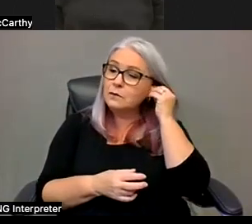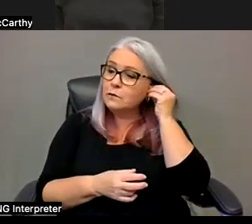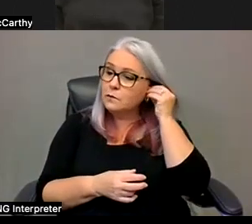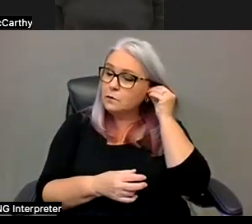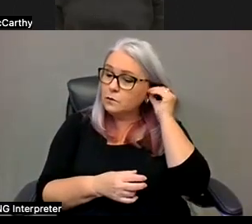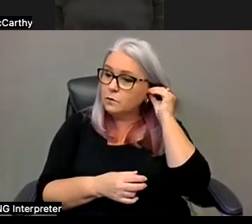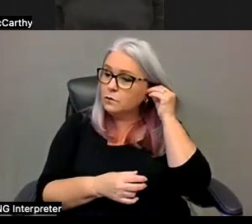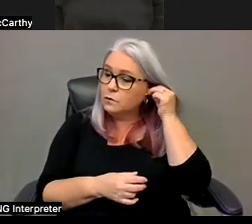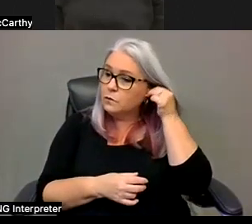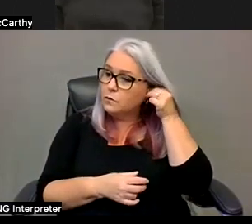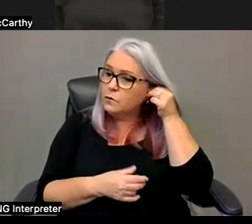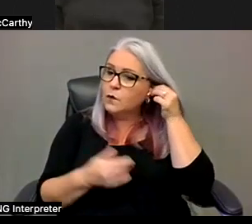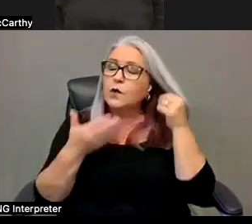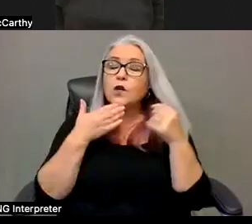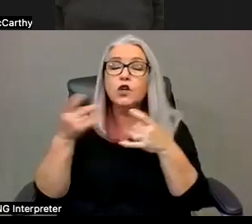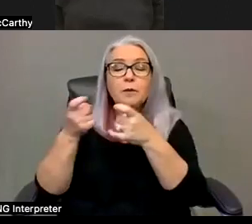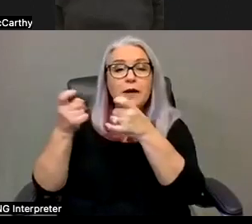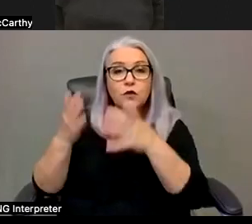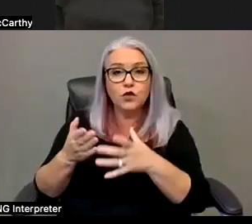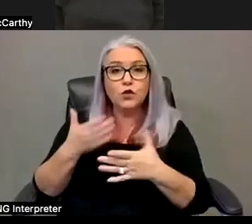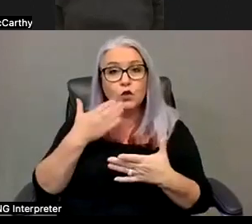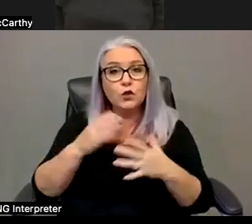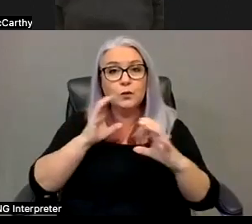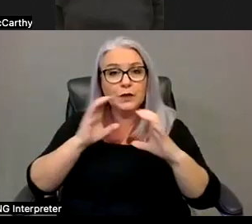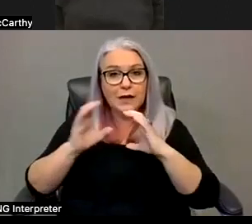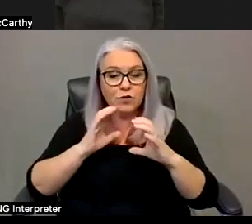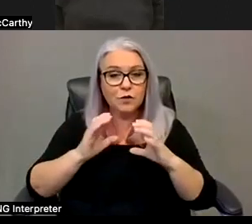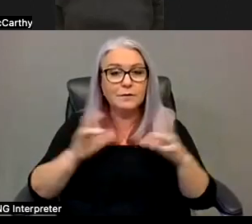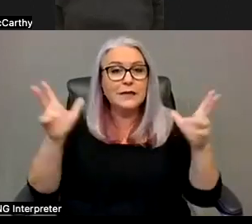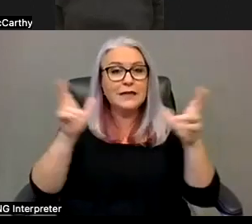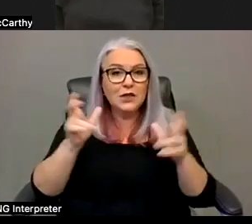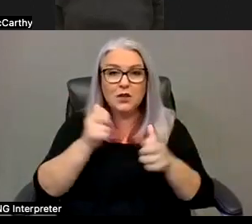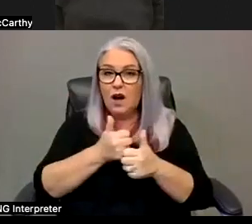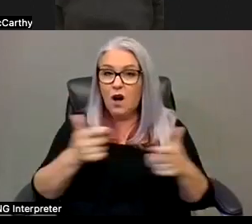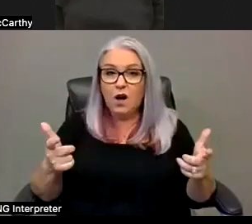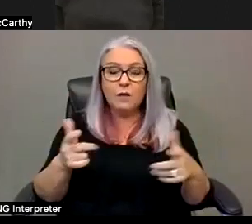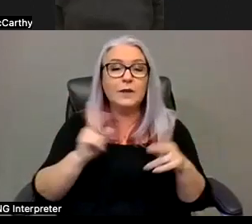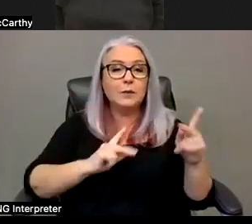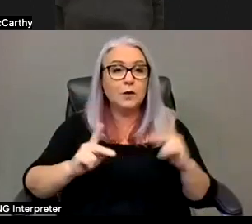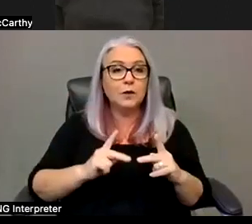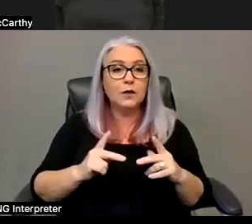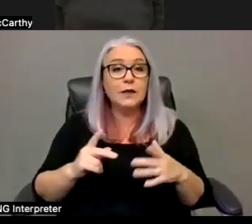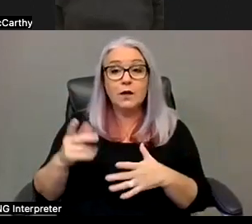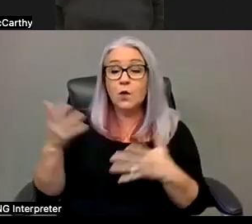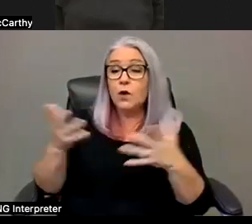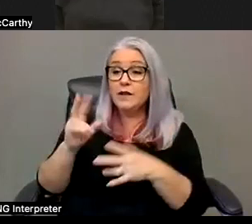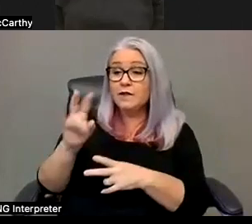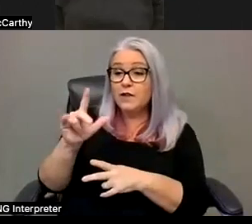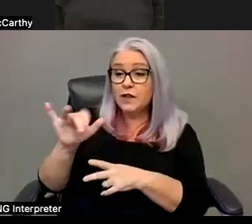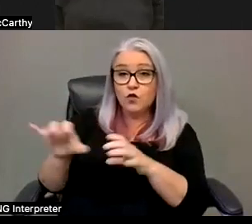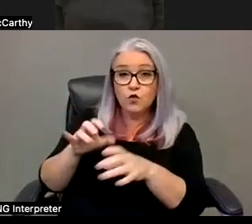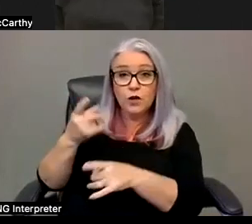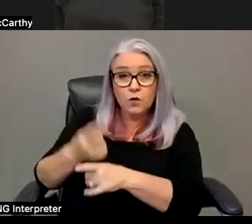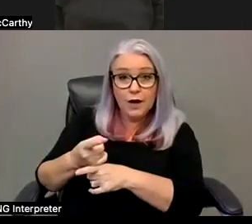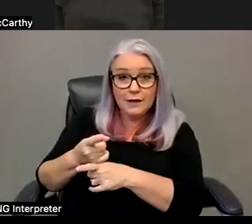Effective governance depends on the ability to communicate and hear from all residents. What is the village getting right in its